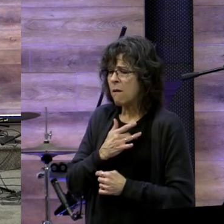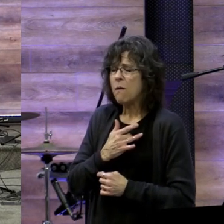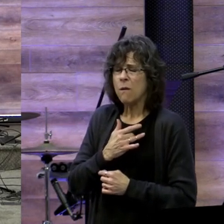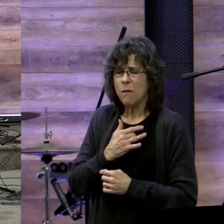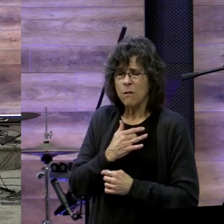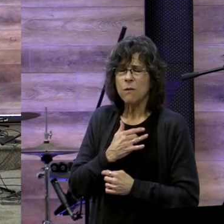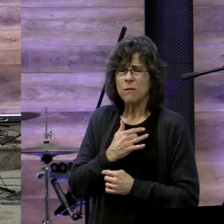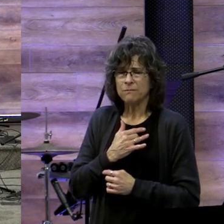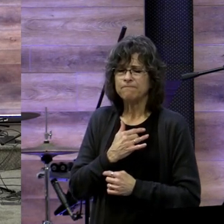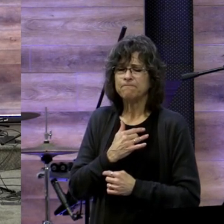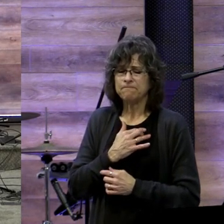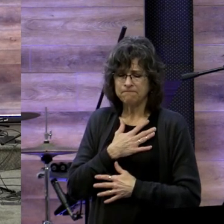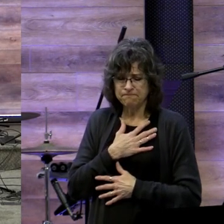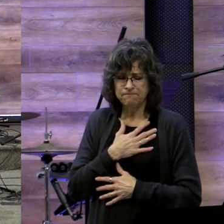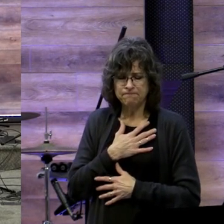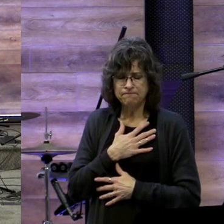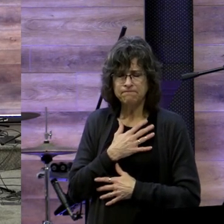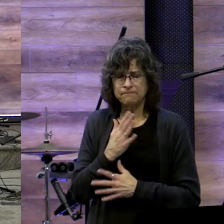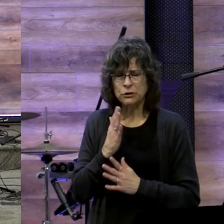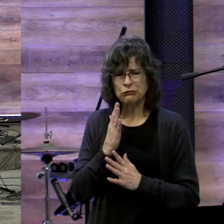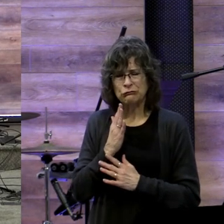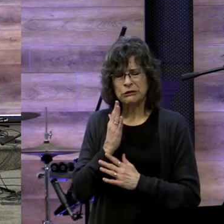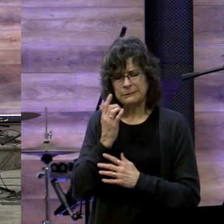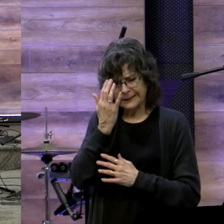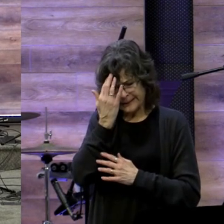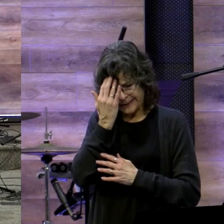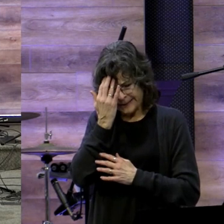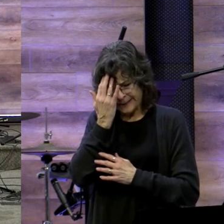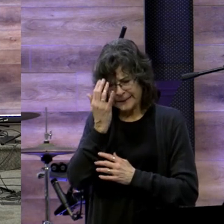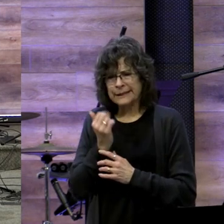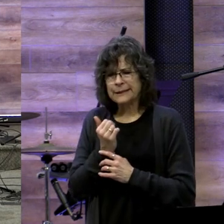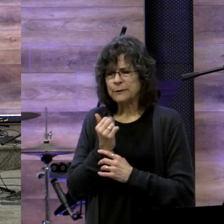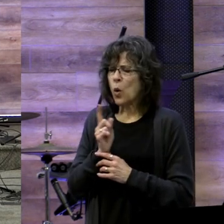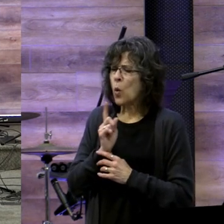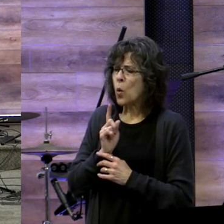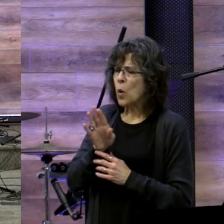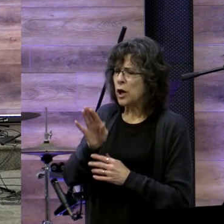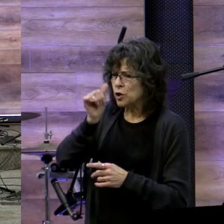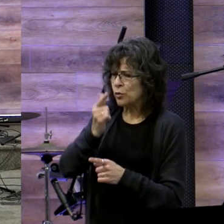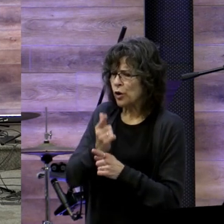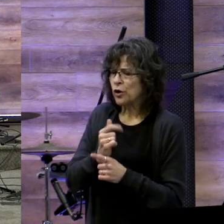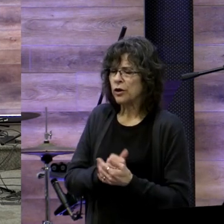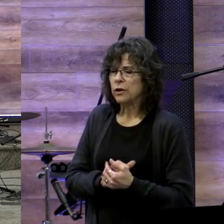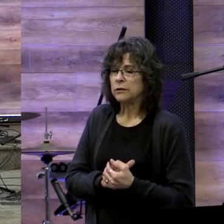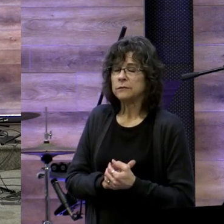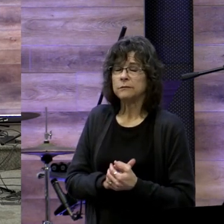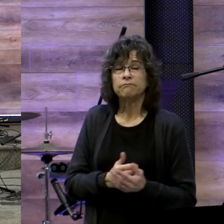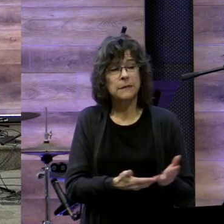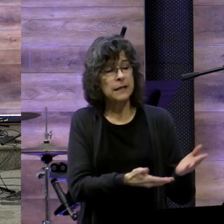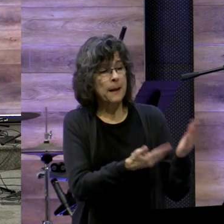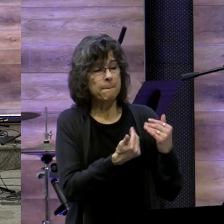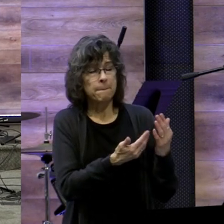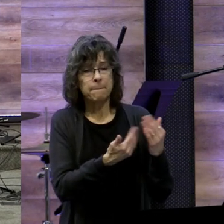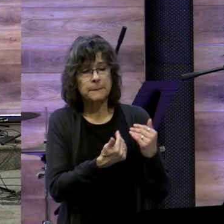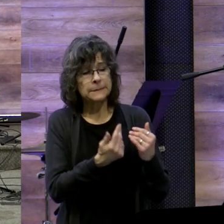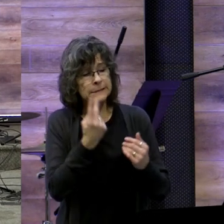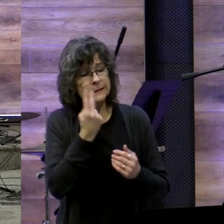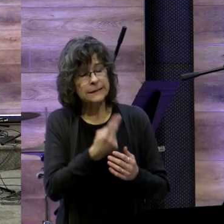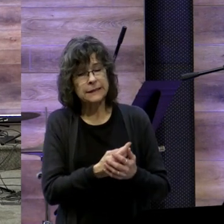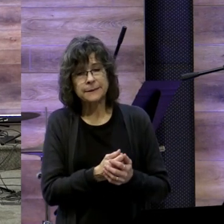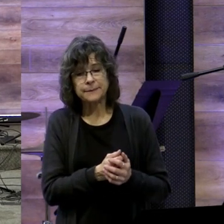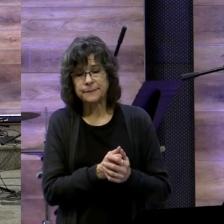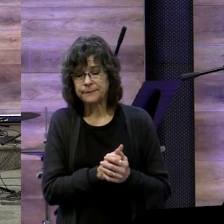and greatly troubled. And he said, "Where have you laid him?" They said to him, "Lord, come and see." Jesus